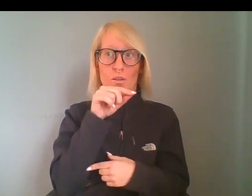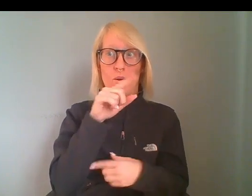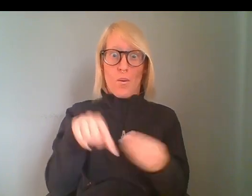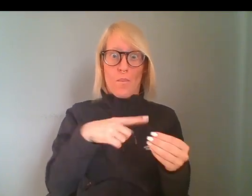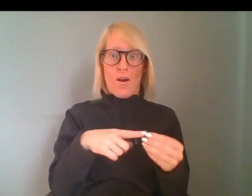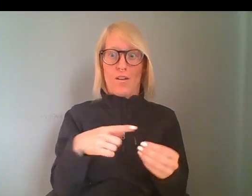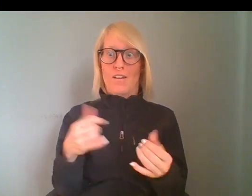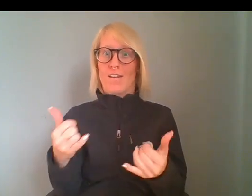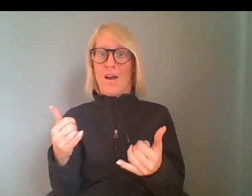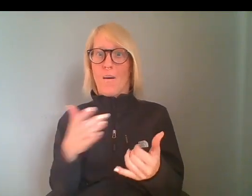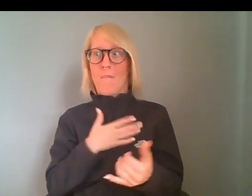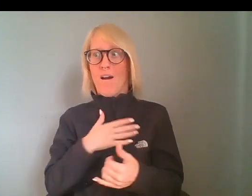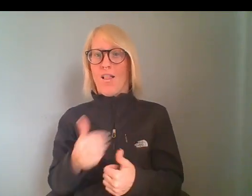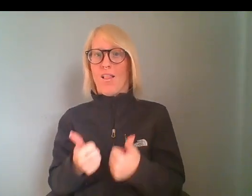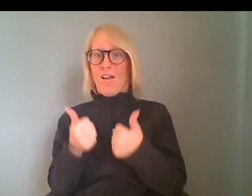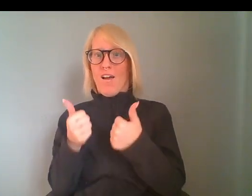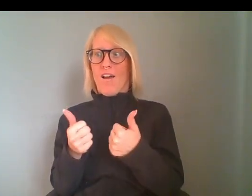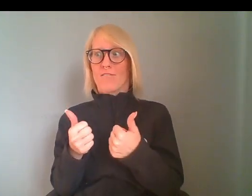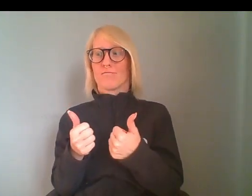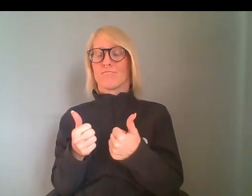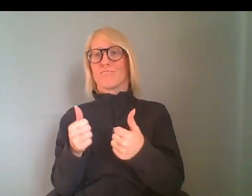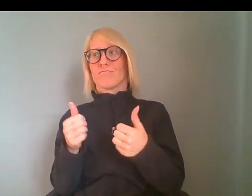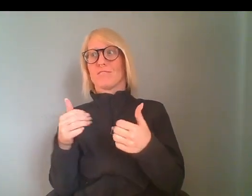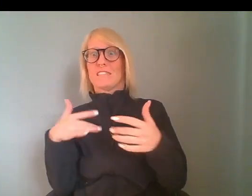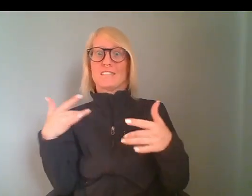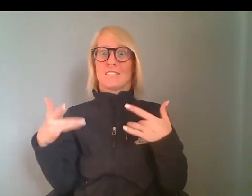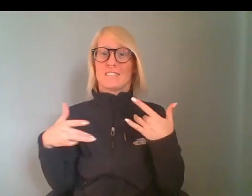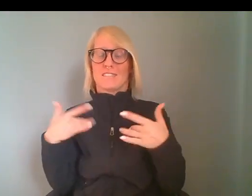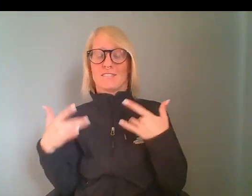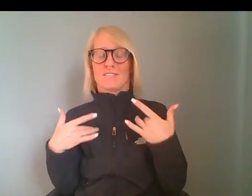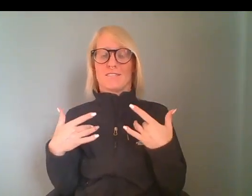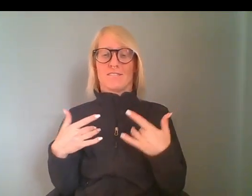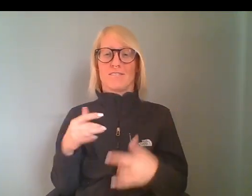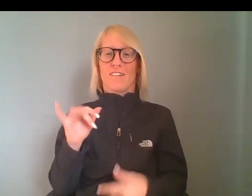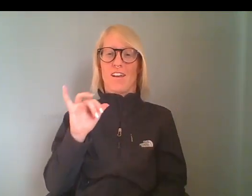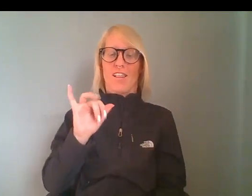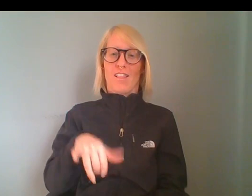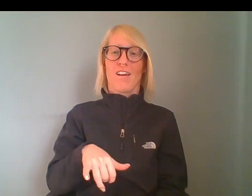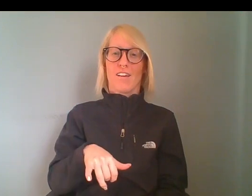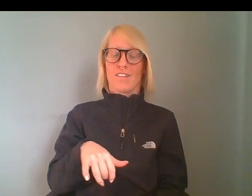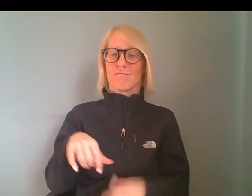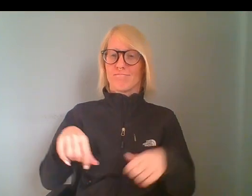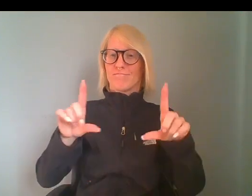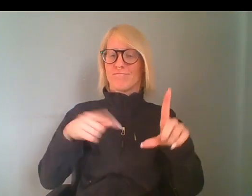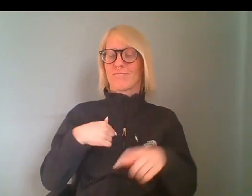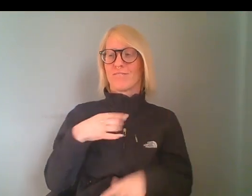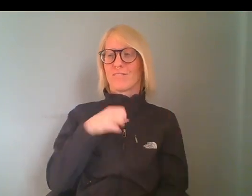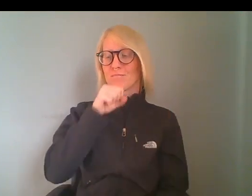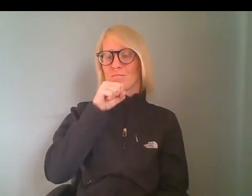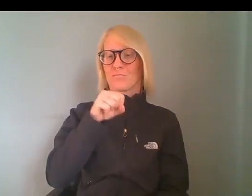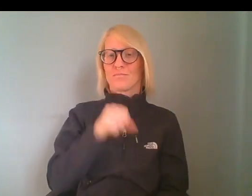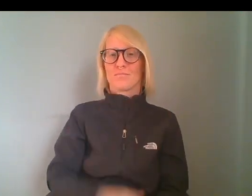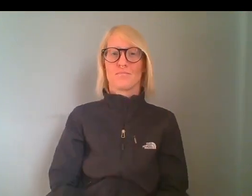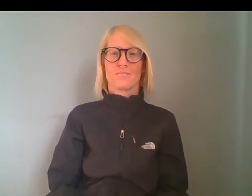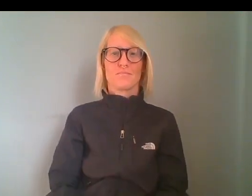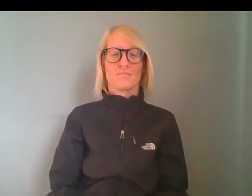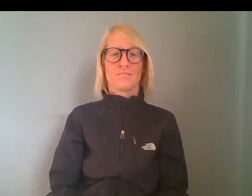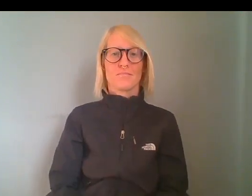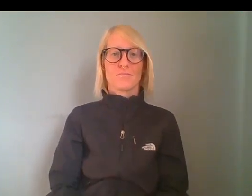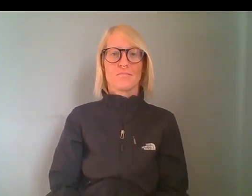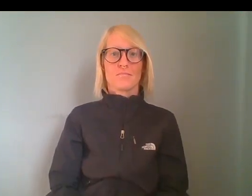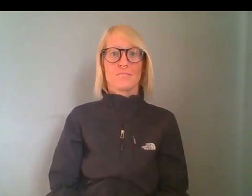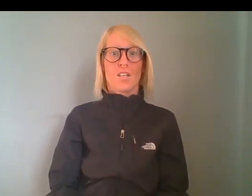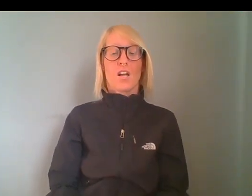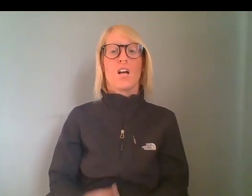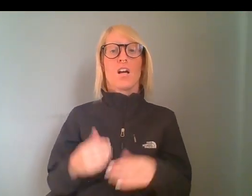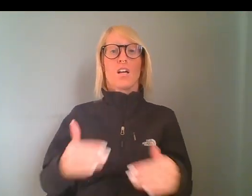just because you're putting it out on the internet. So I love putting this slide in. Okay, so I'll talk about why and